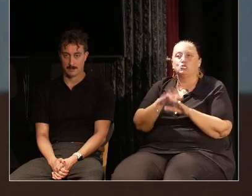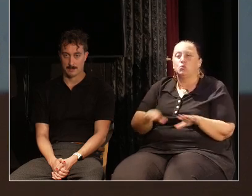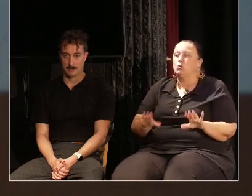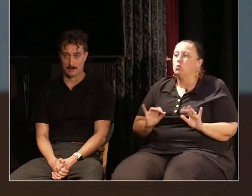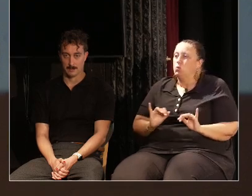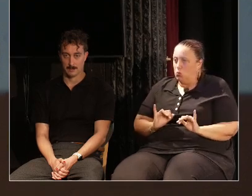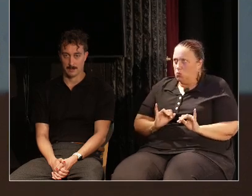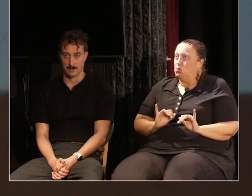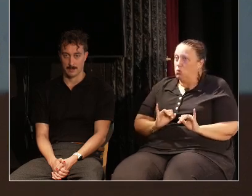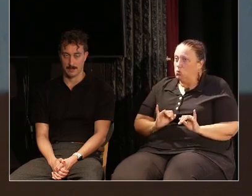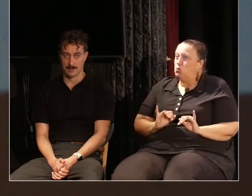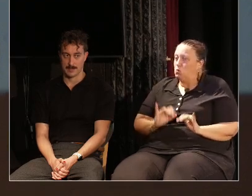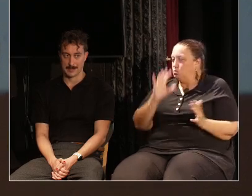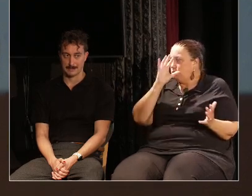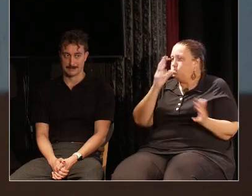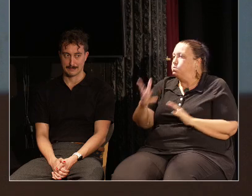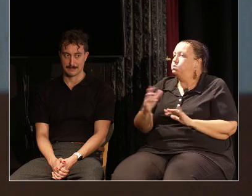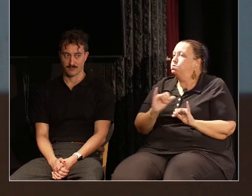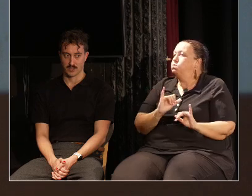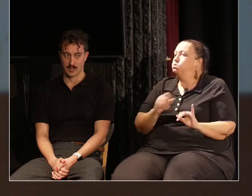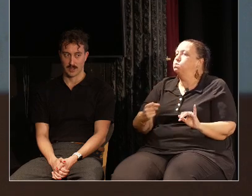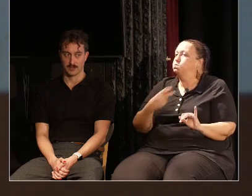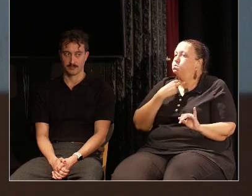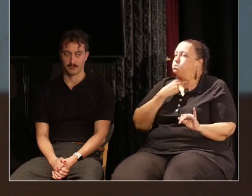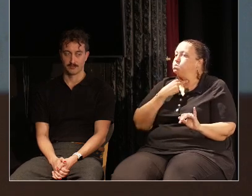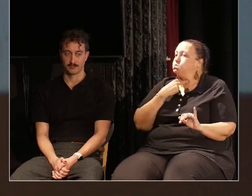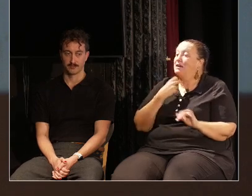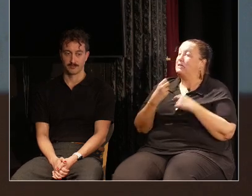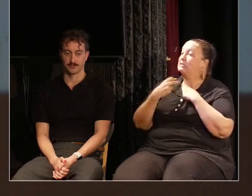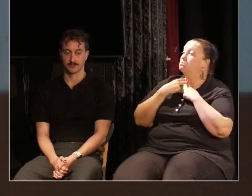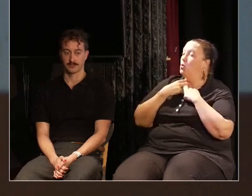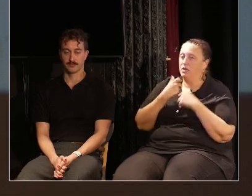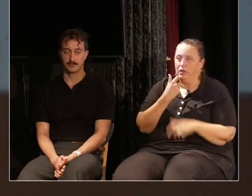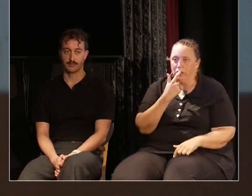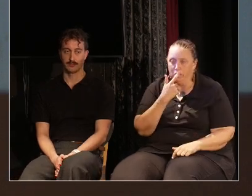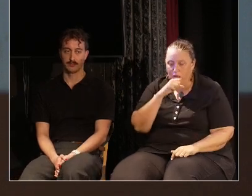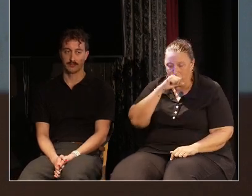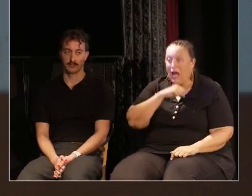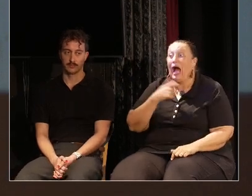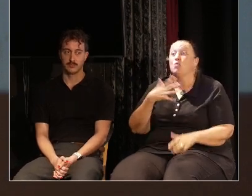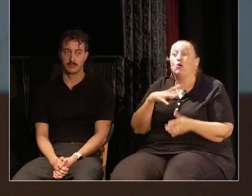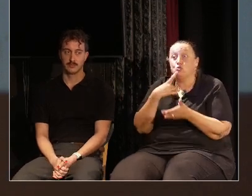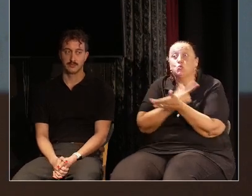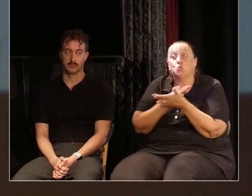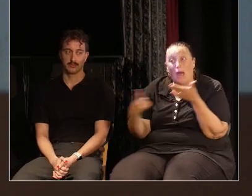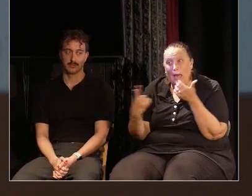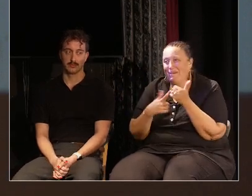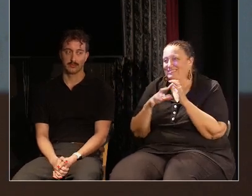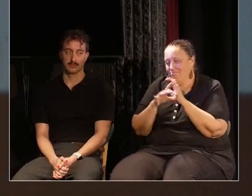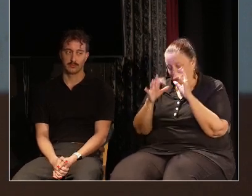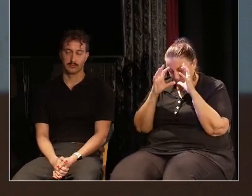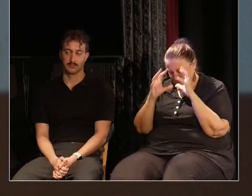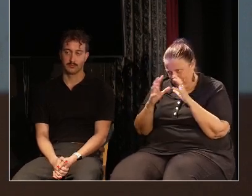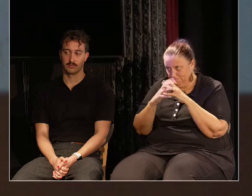very disturbing and disappointing. Actually disappointing doesn't cover it. I was about to swear, but I'm not going to do that. It's been really,